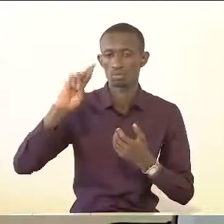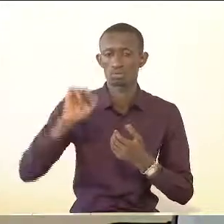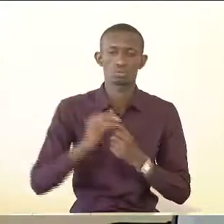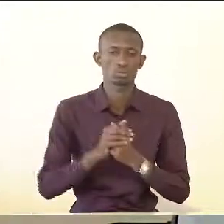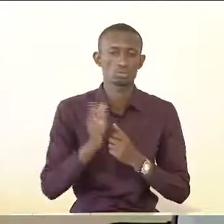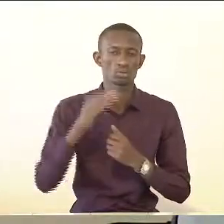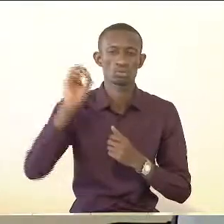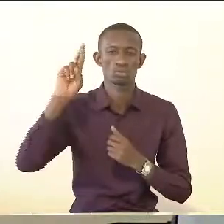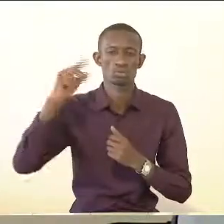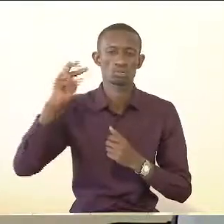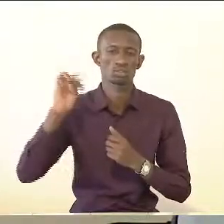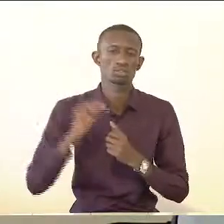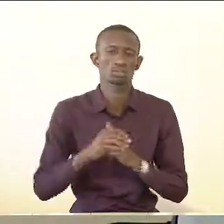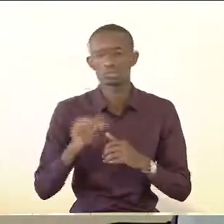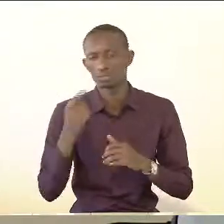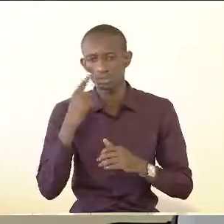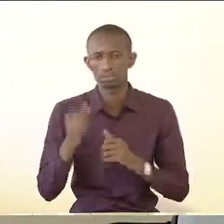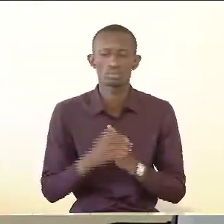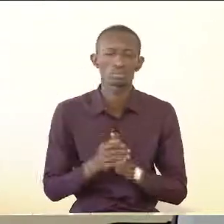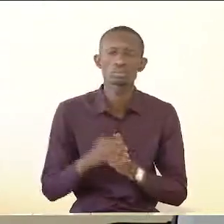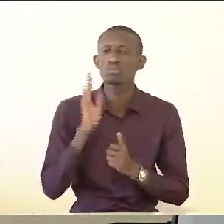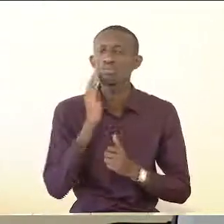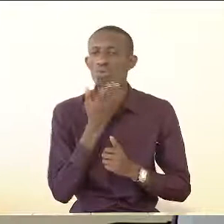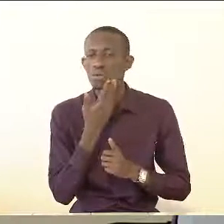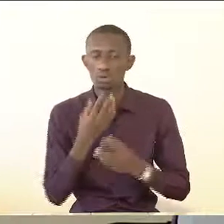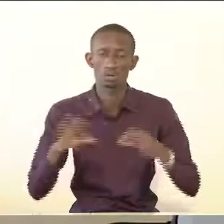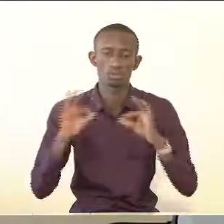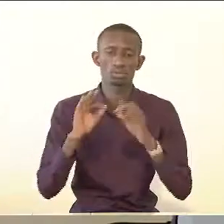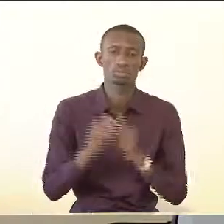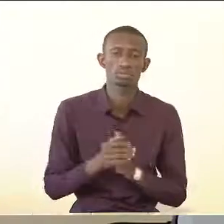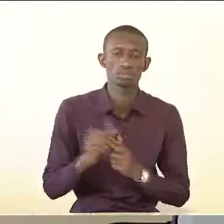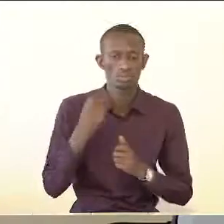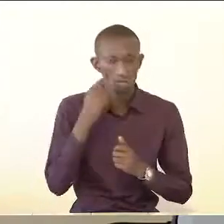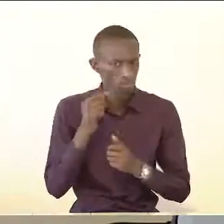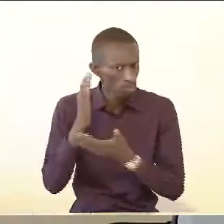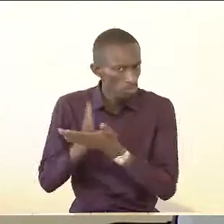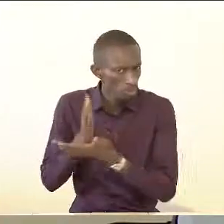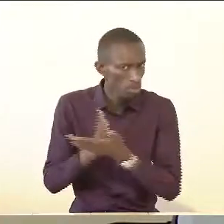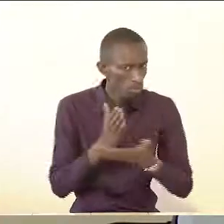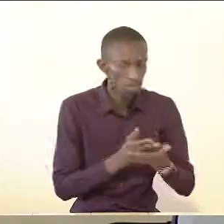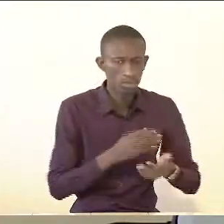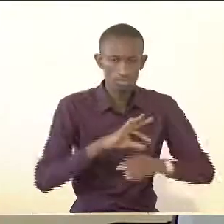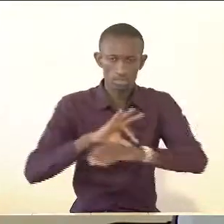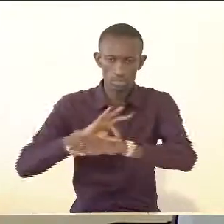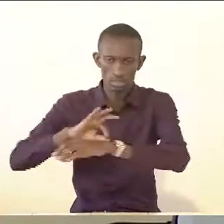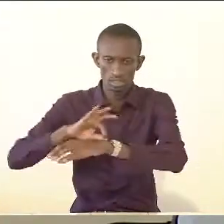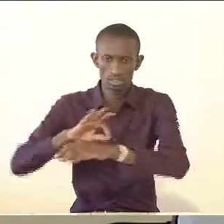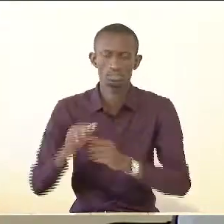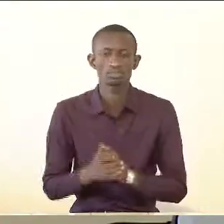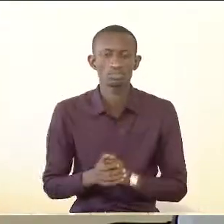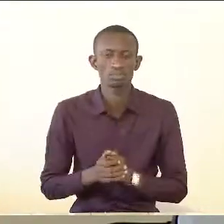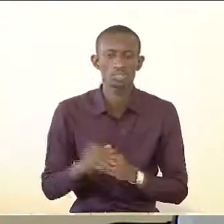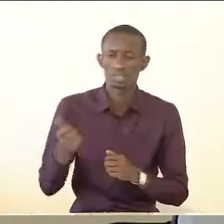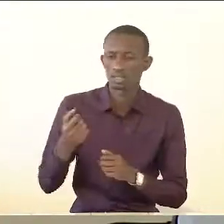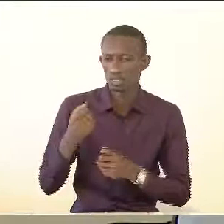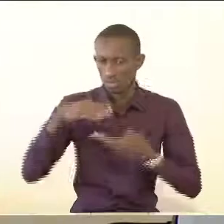water. We mentioned about the parts of the skin. I think you do remember. We talked about the major